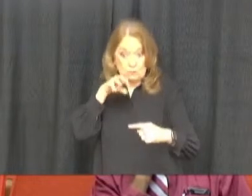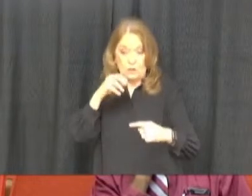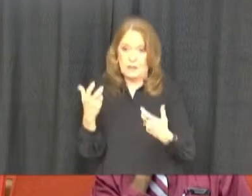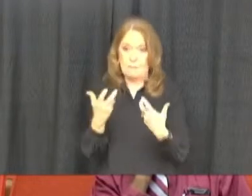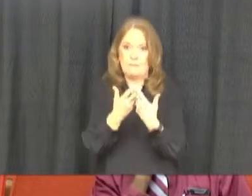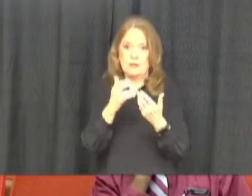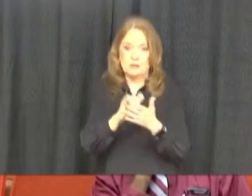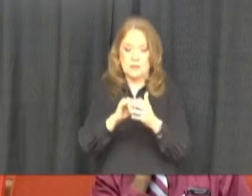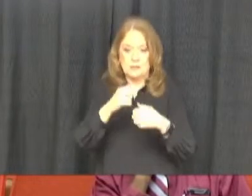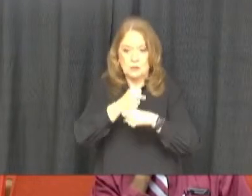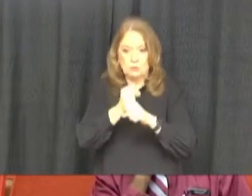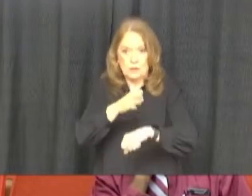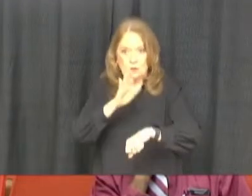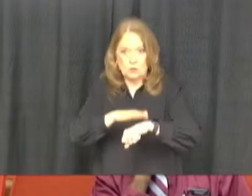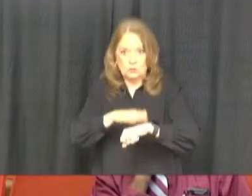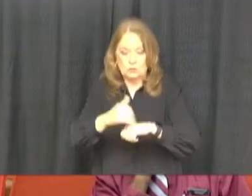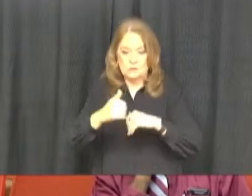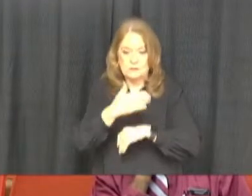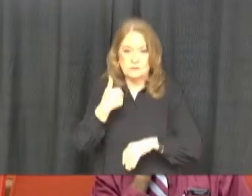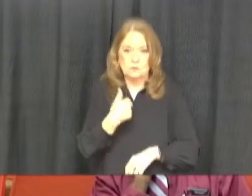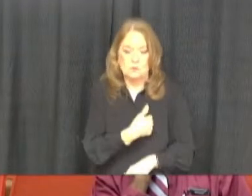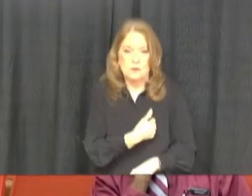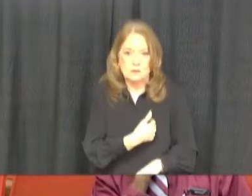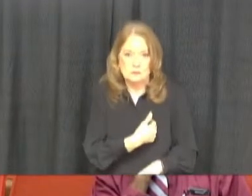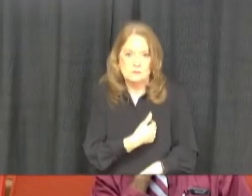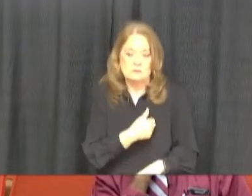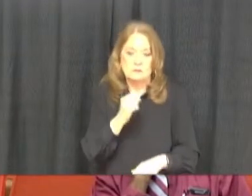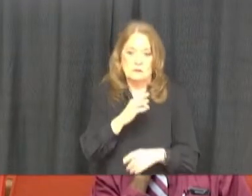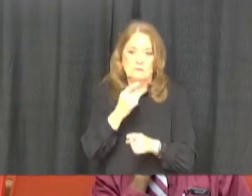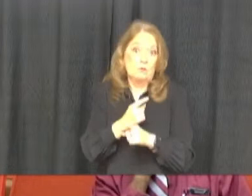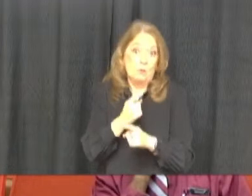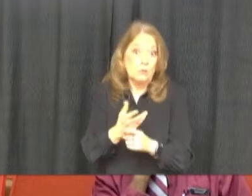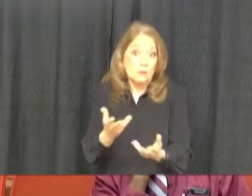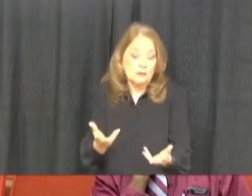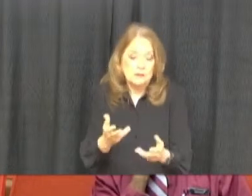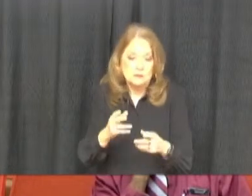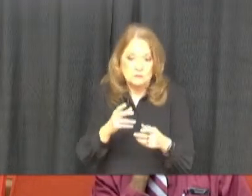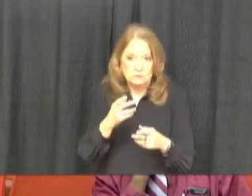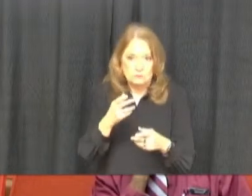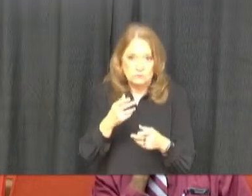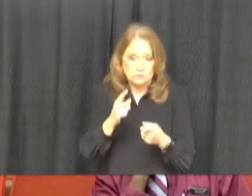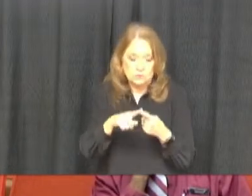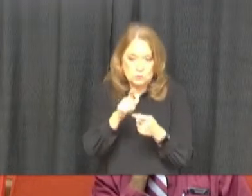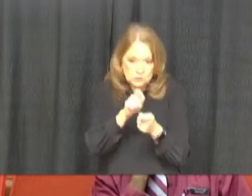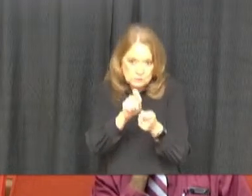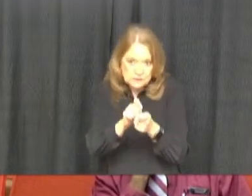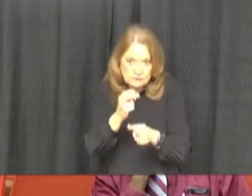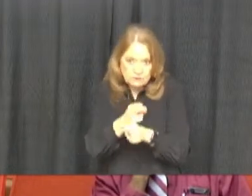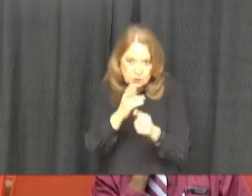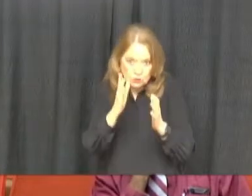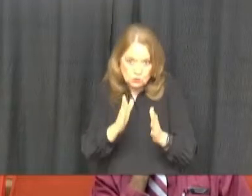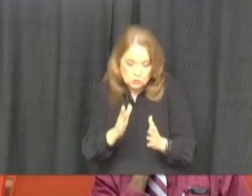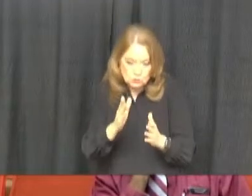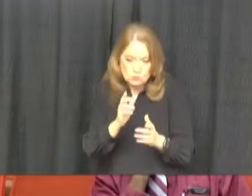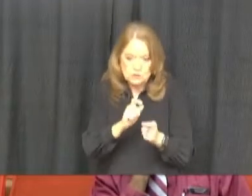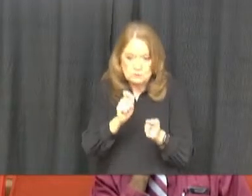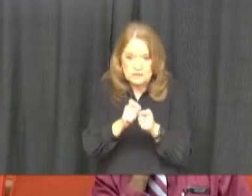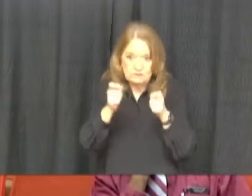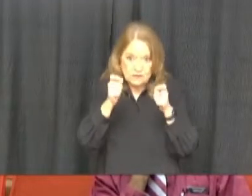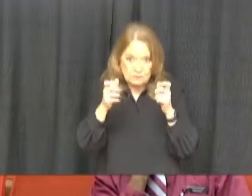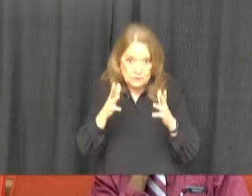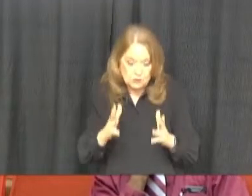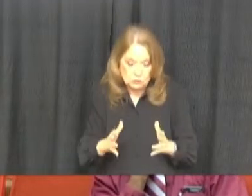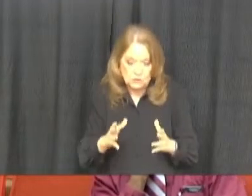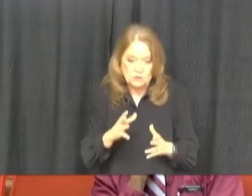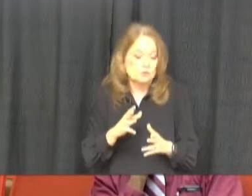an alert that can be sent to us appropriately to specific users, specific administrators,